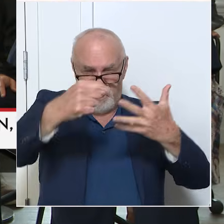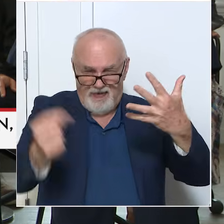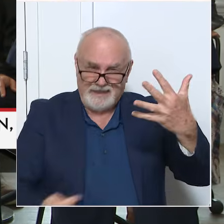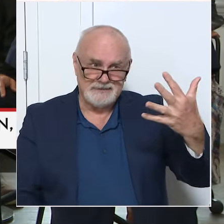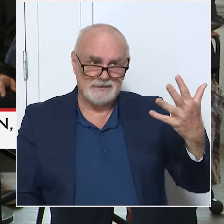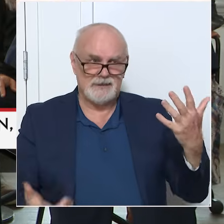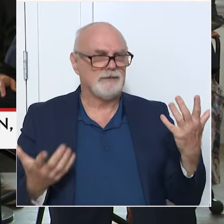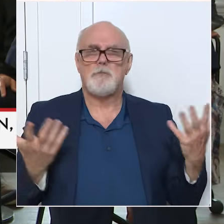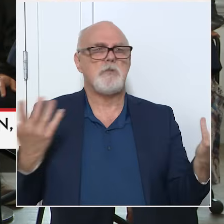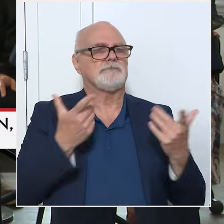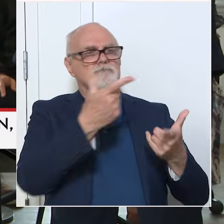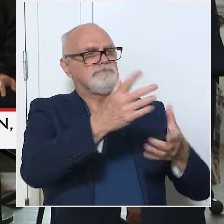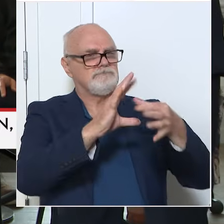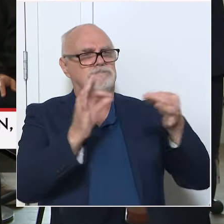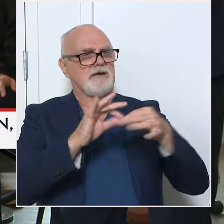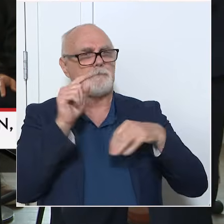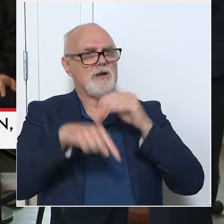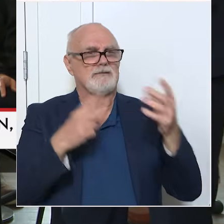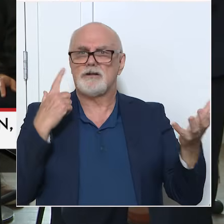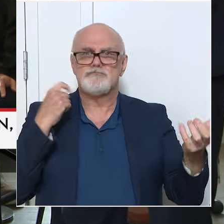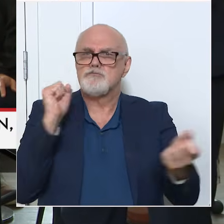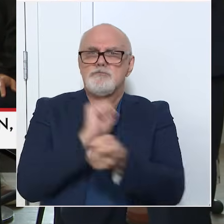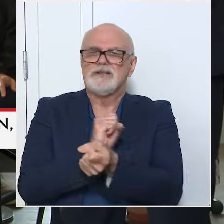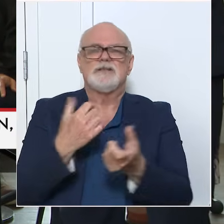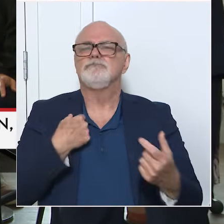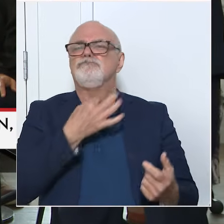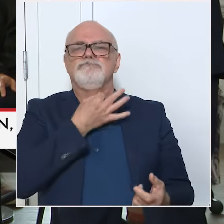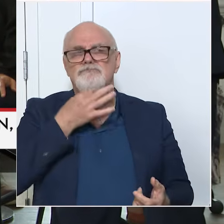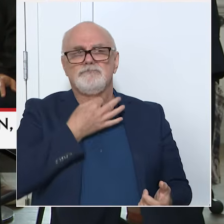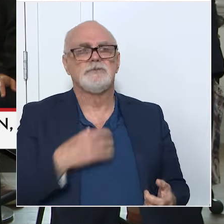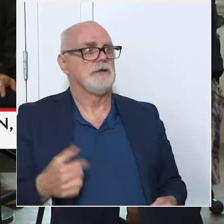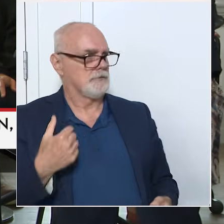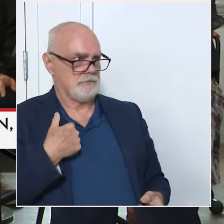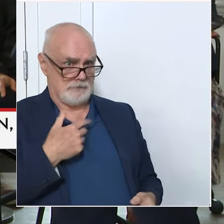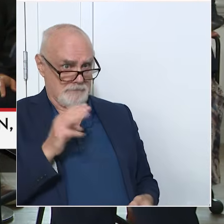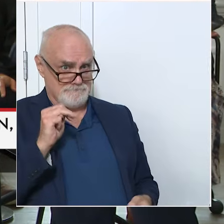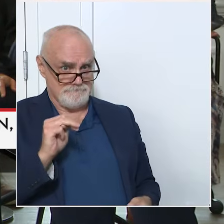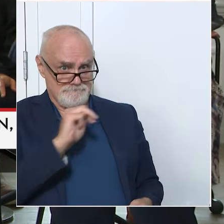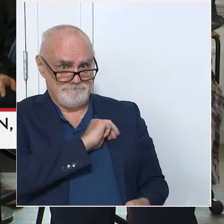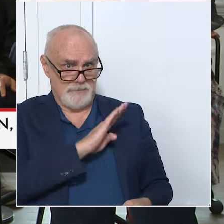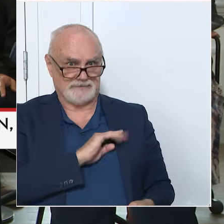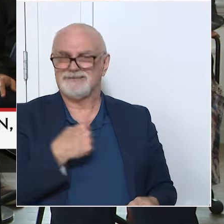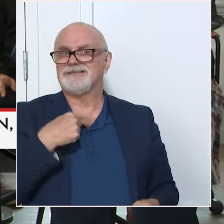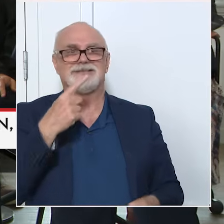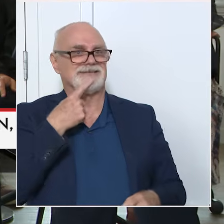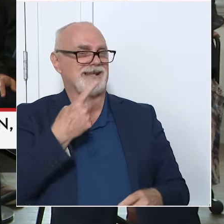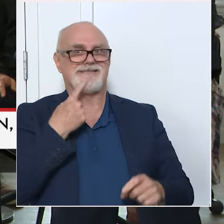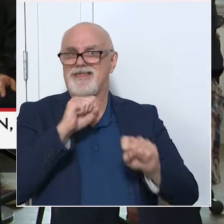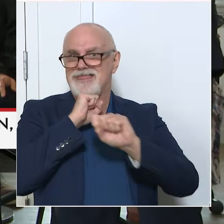tell us about this and your thoughts about this arrest. I can't tell you anything, but if we have,